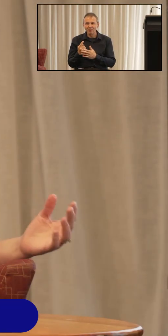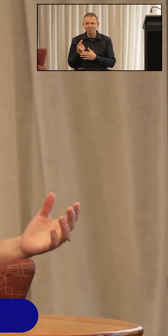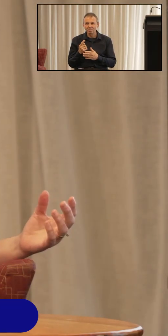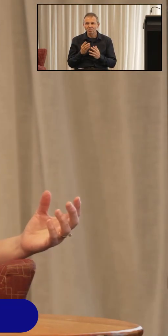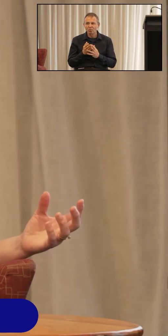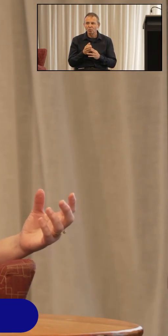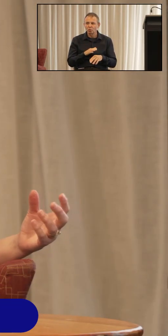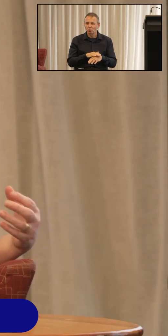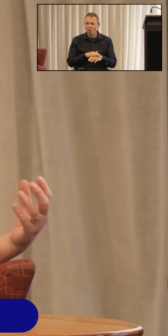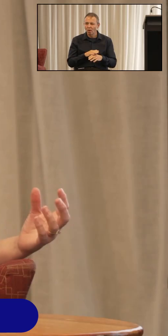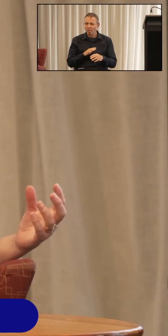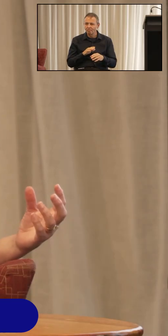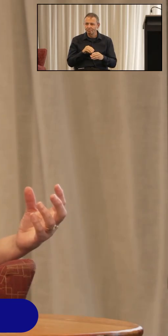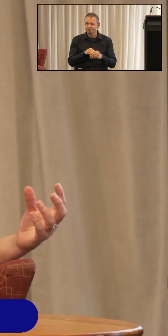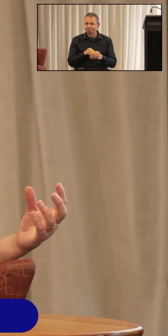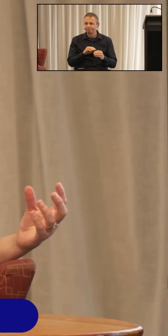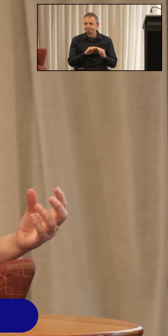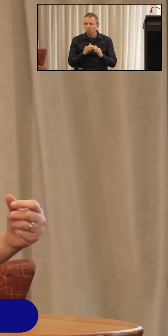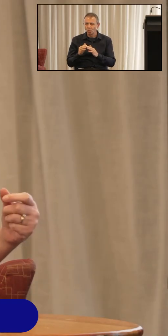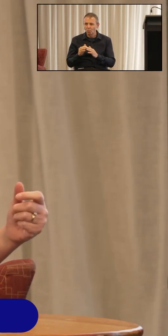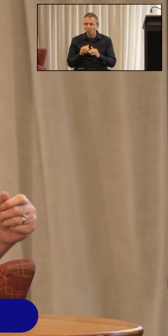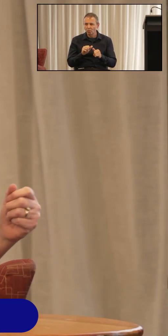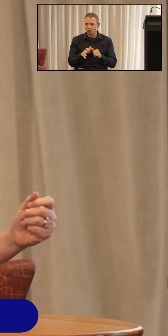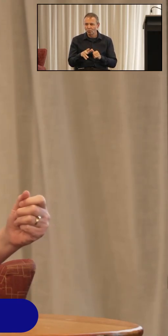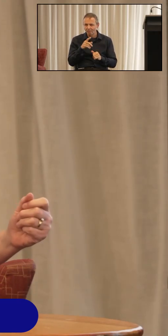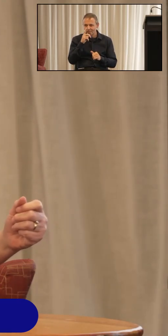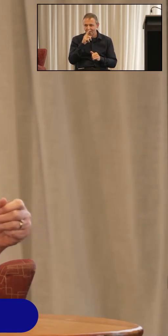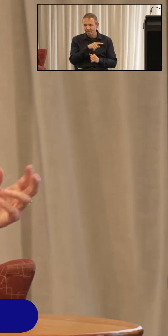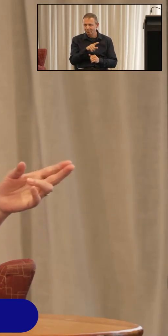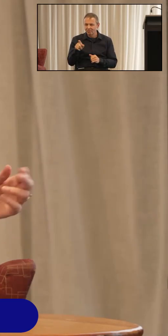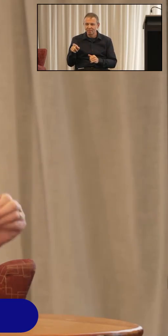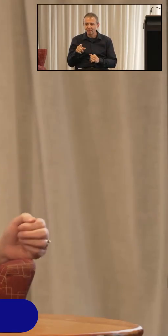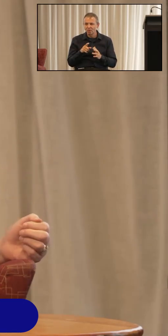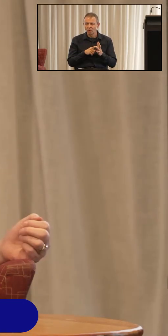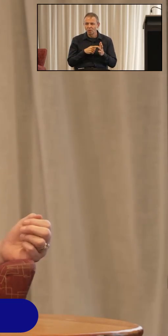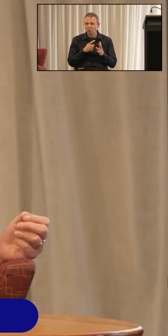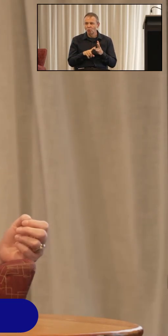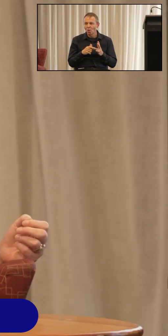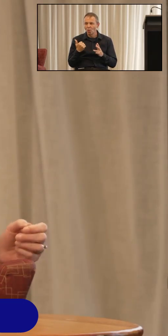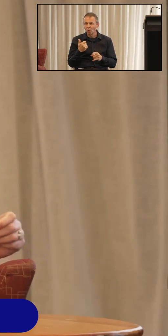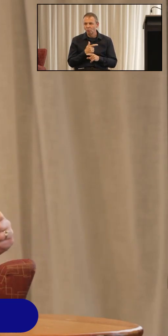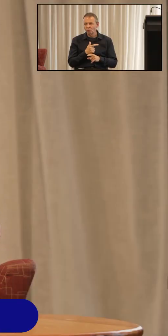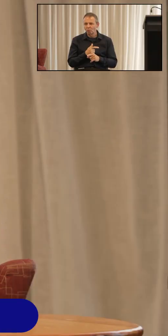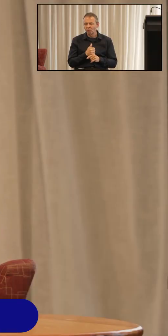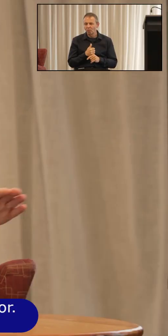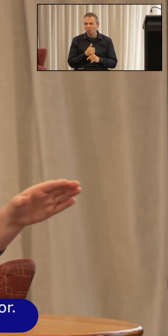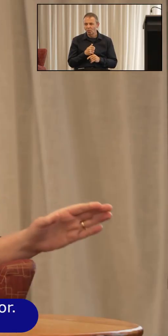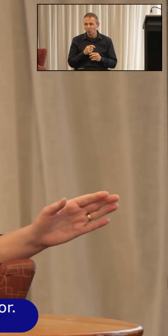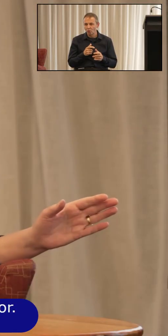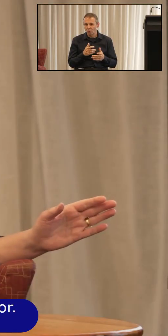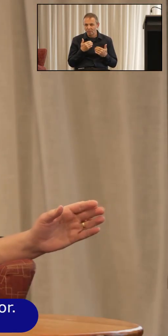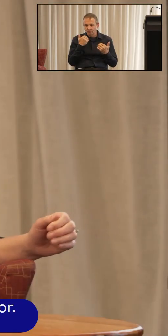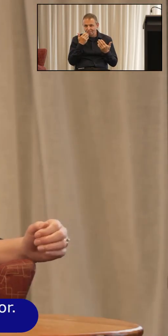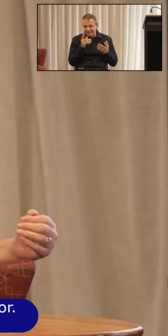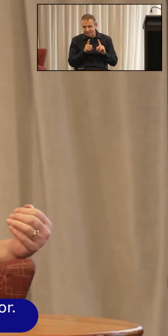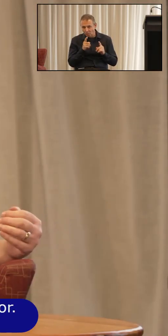in community with great people is often what we're looking for. Like Joe, you mentioned earlier, sometimes we don't know where this is